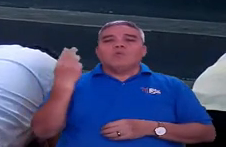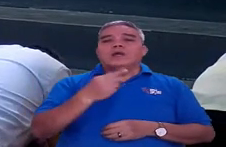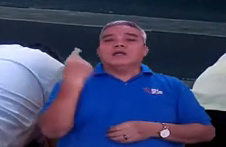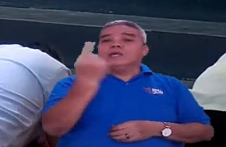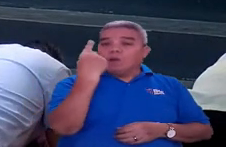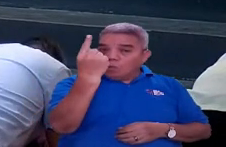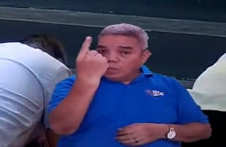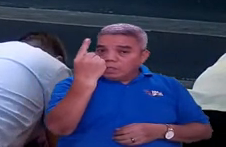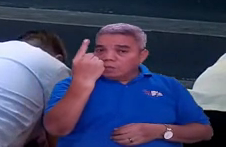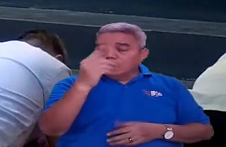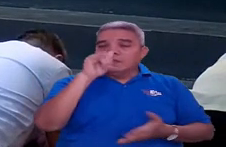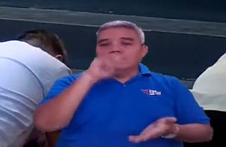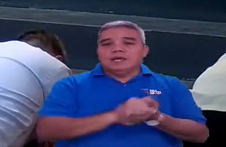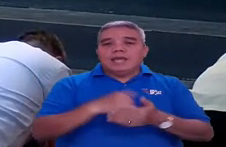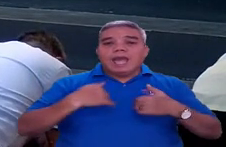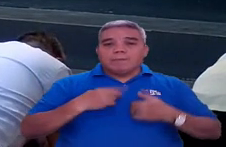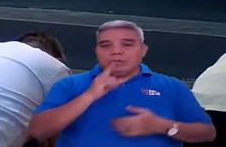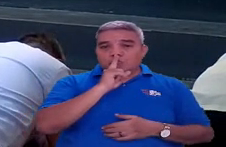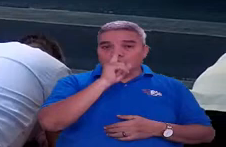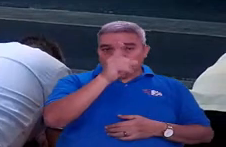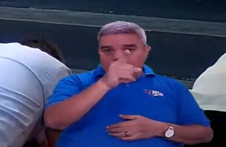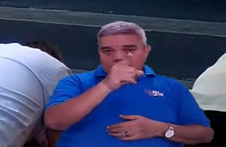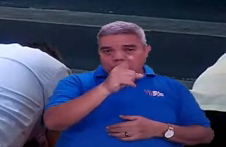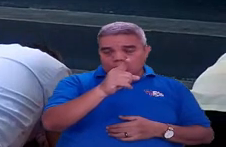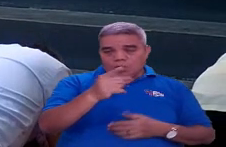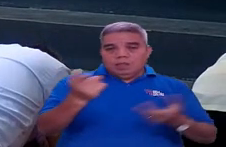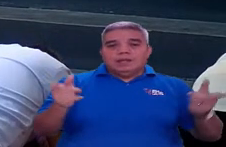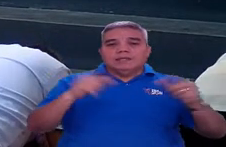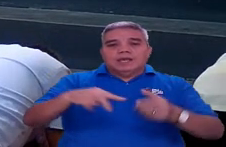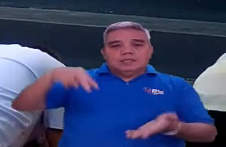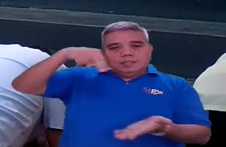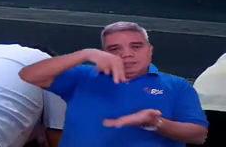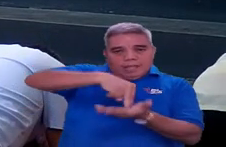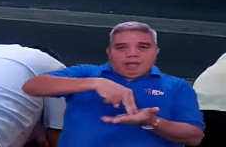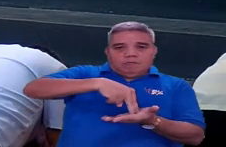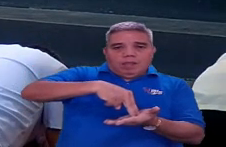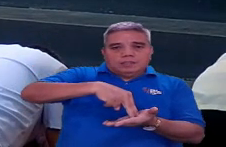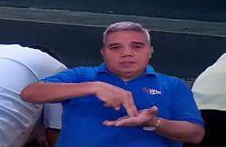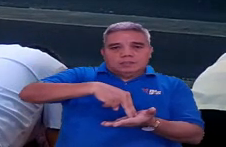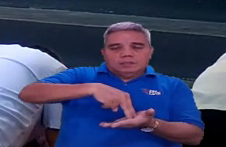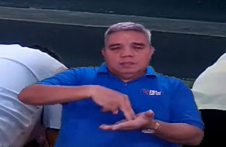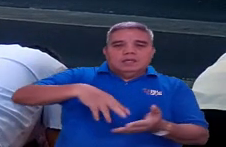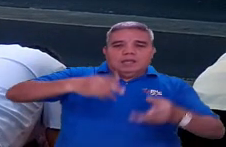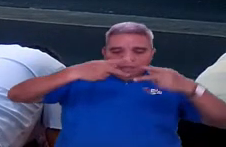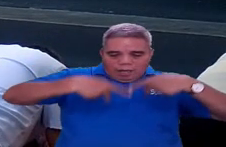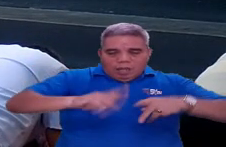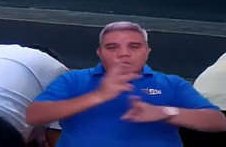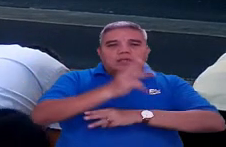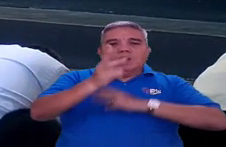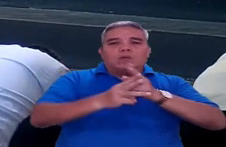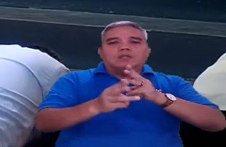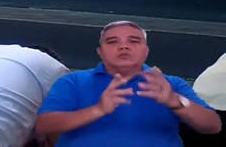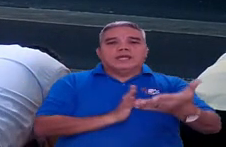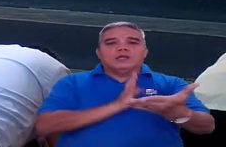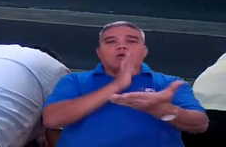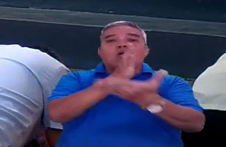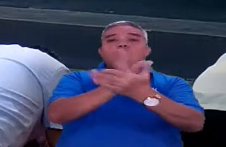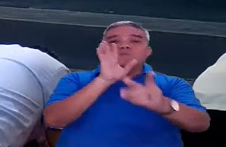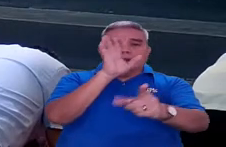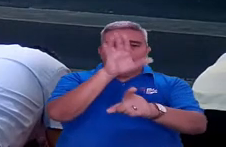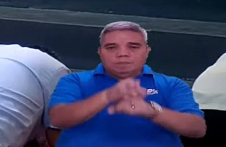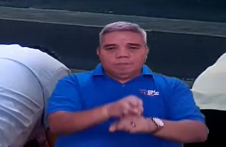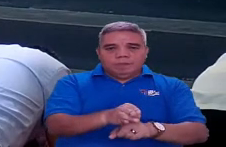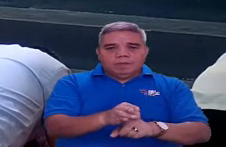are the only ones that have the truth. And let us stand fast, not allowing the world to take over,